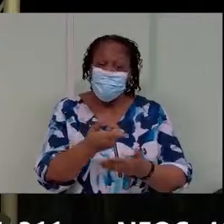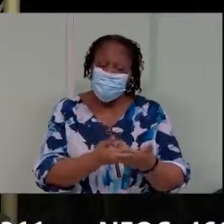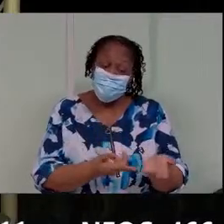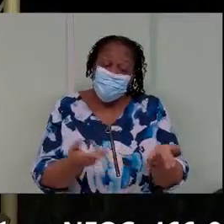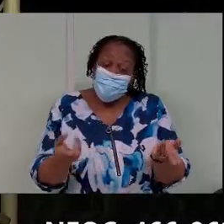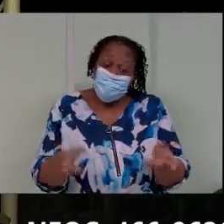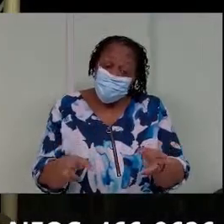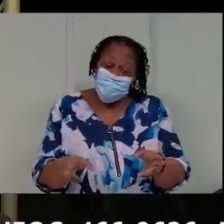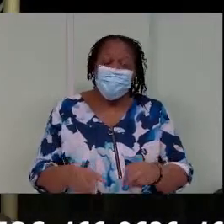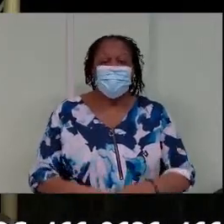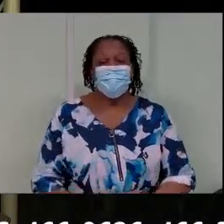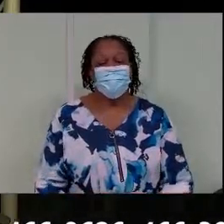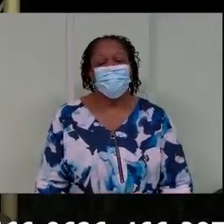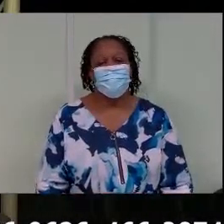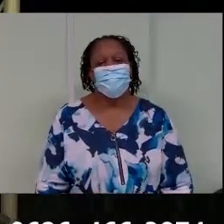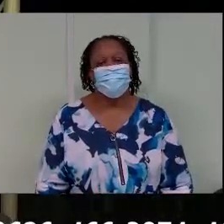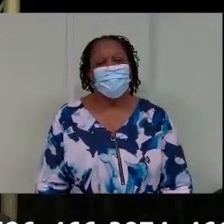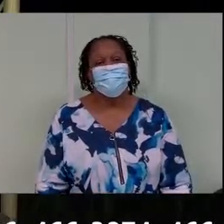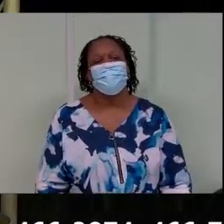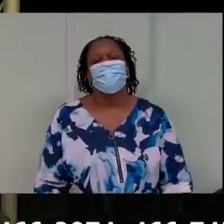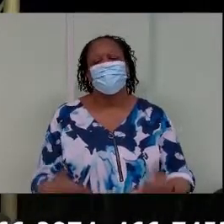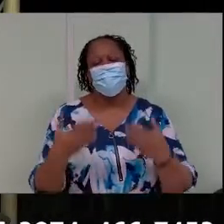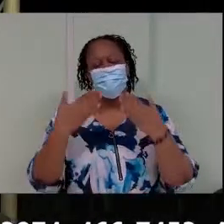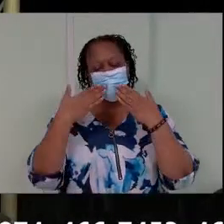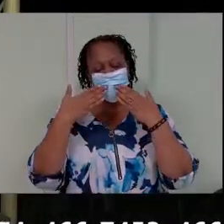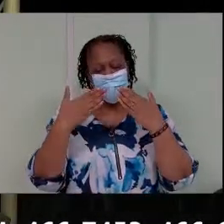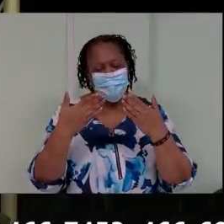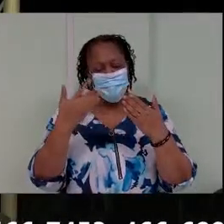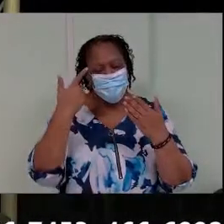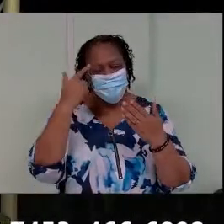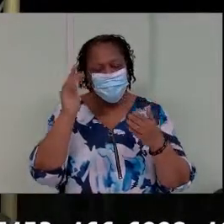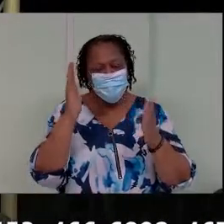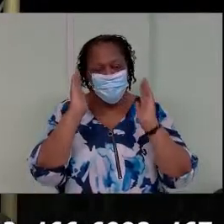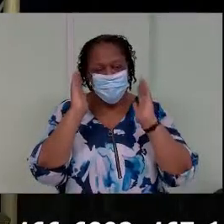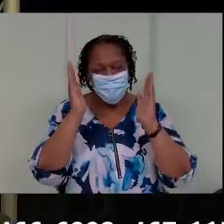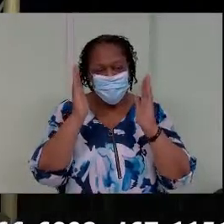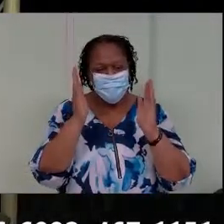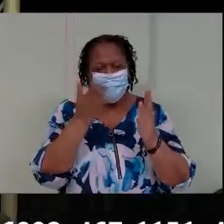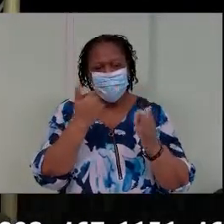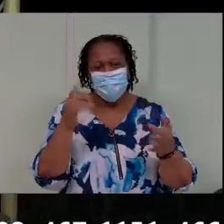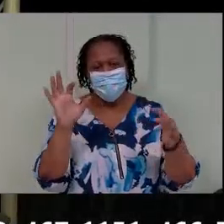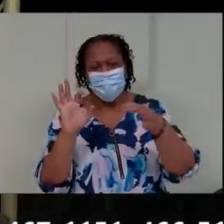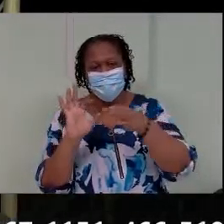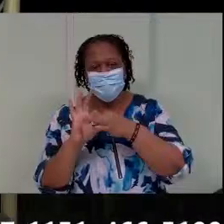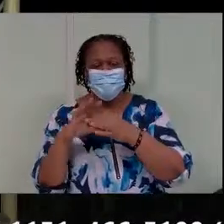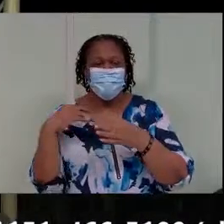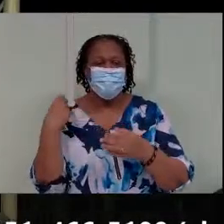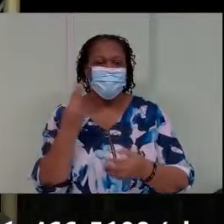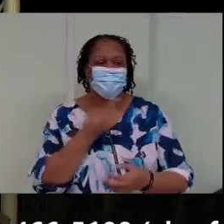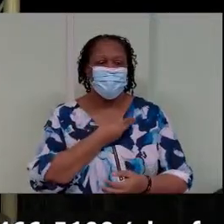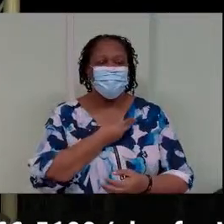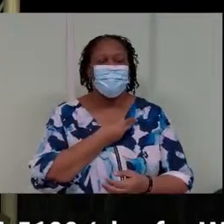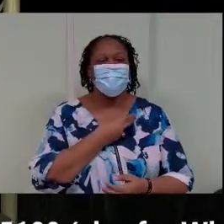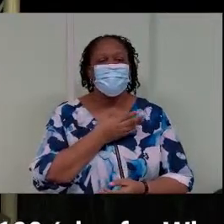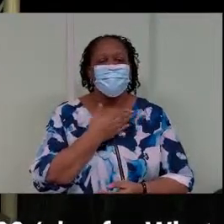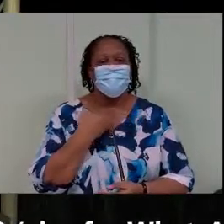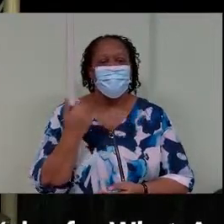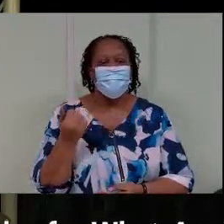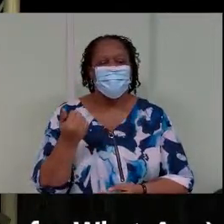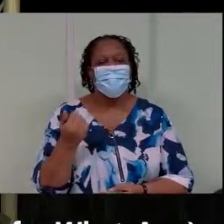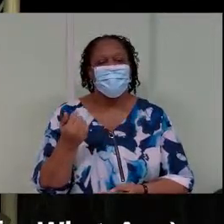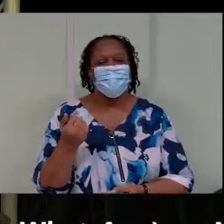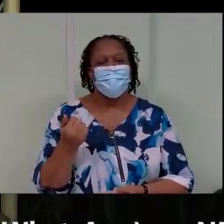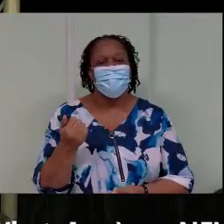is happening. So thank you very much for joining us, for partnering with us with